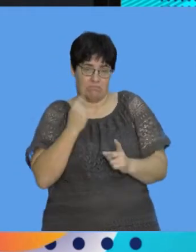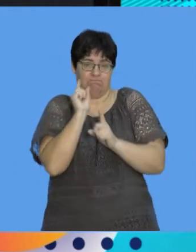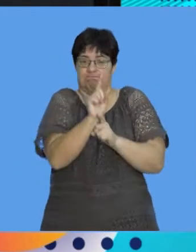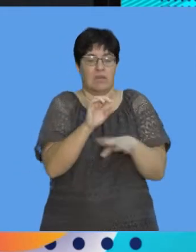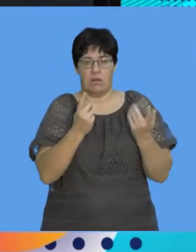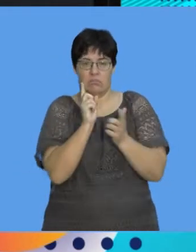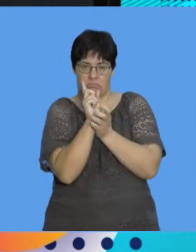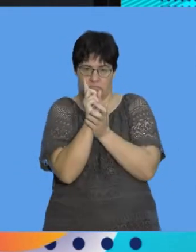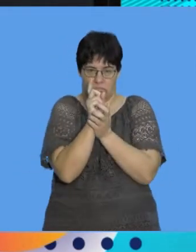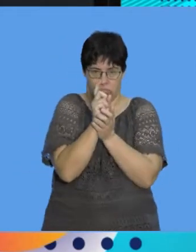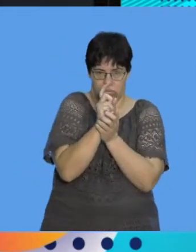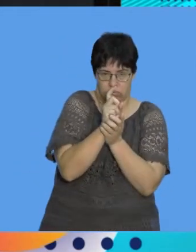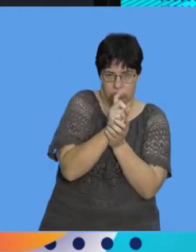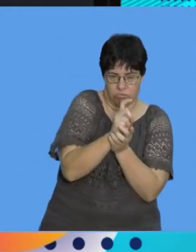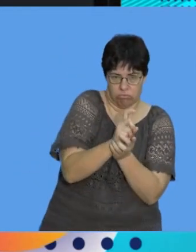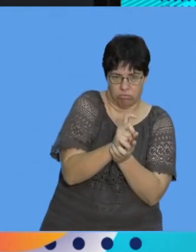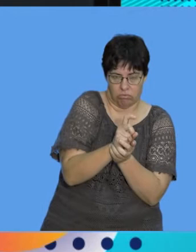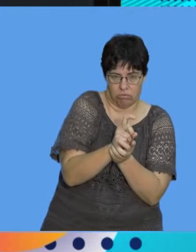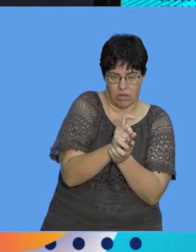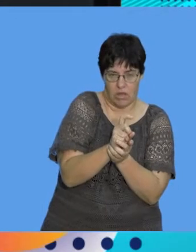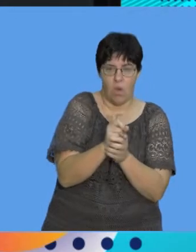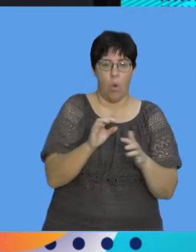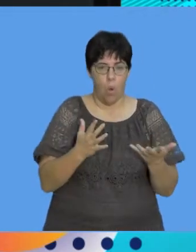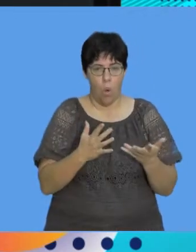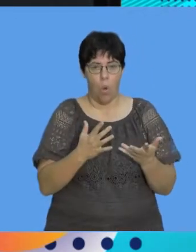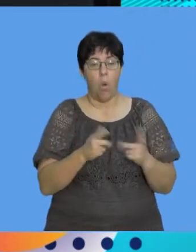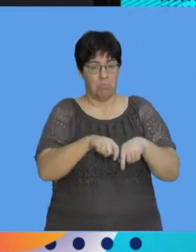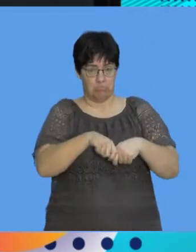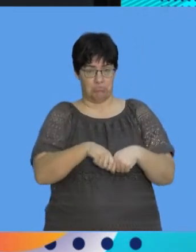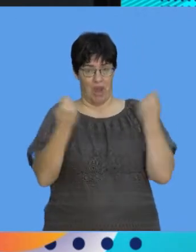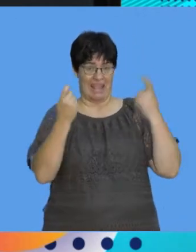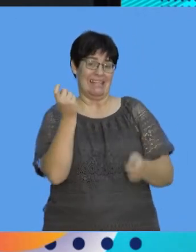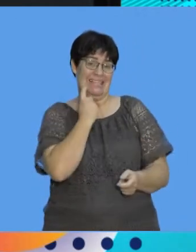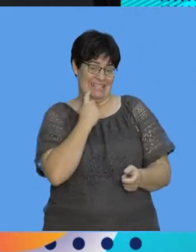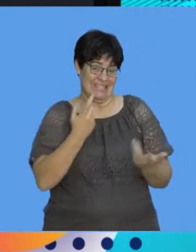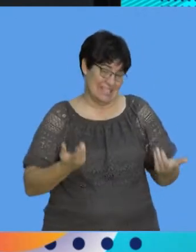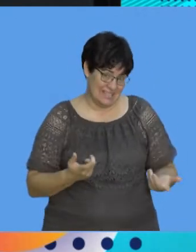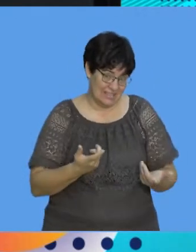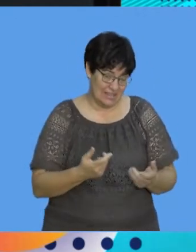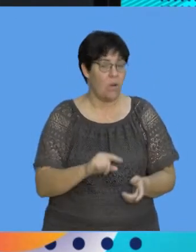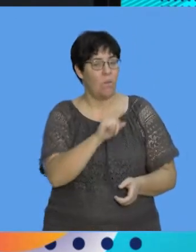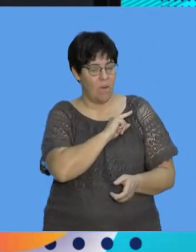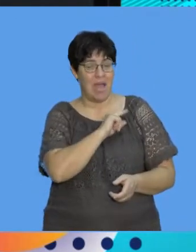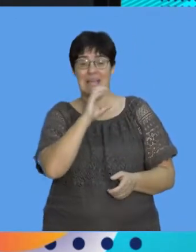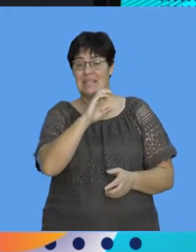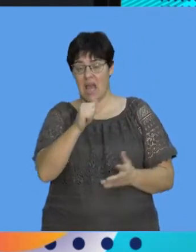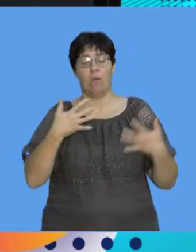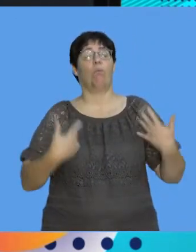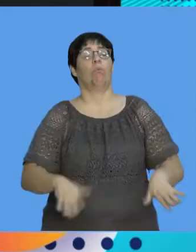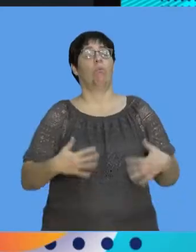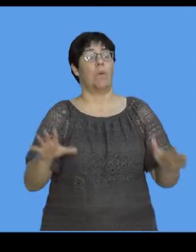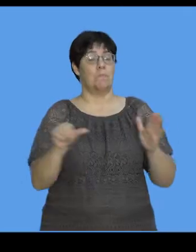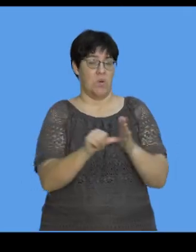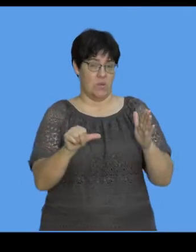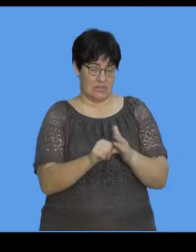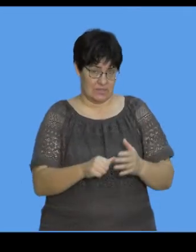hold ourselves up, and we start to bend over, or we might break our bones much more easily. Okay, calcium, very important in your